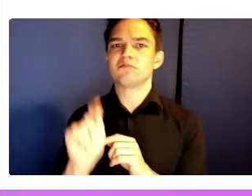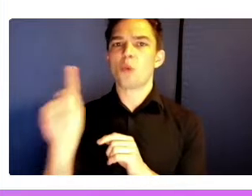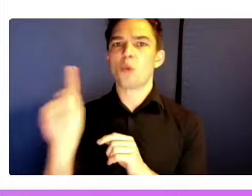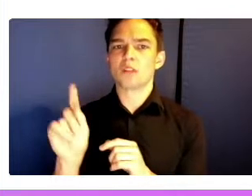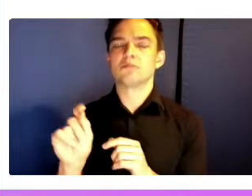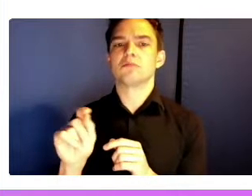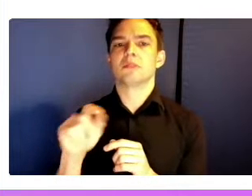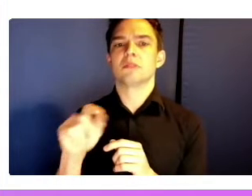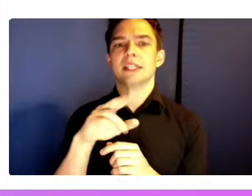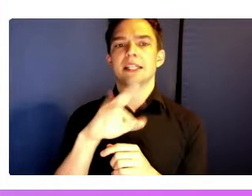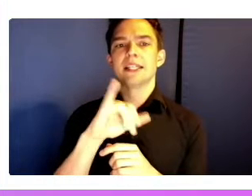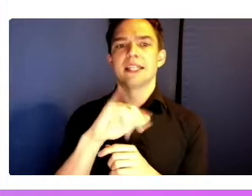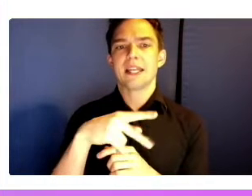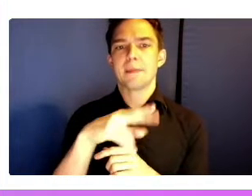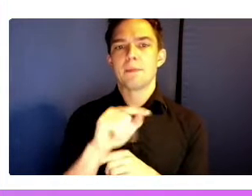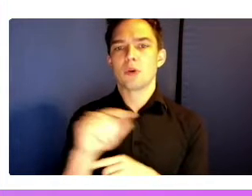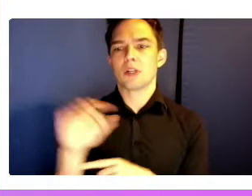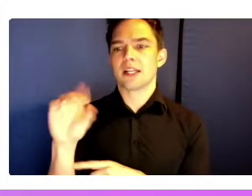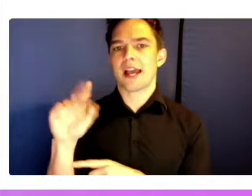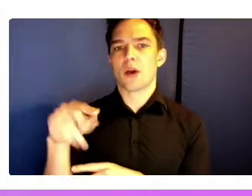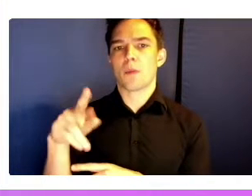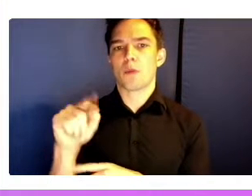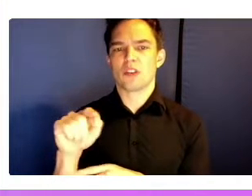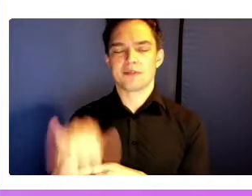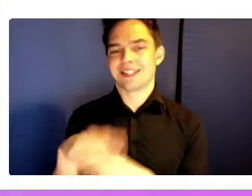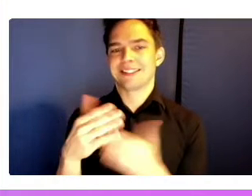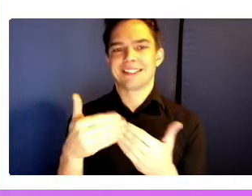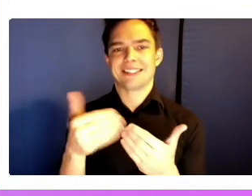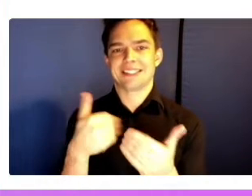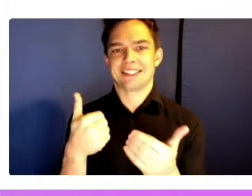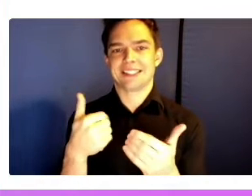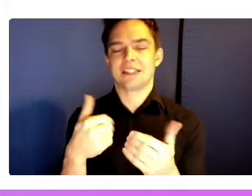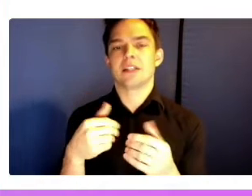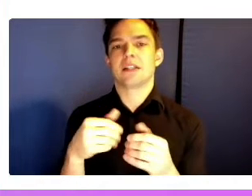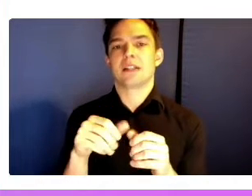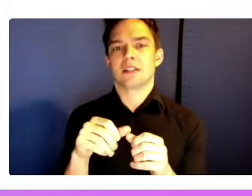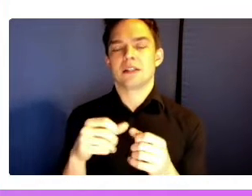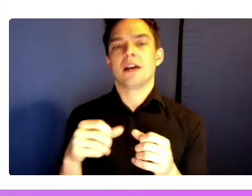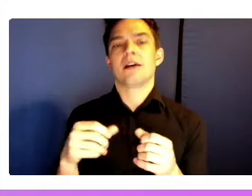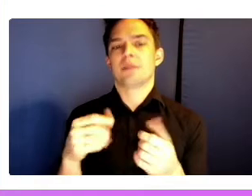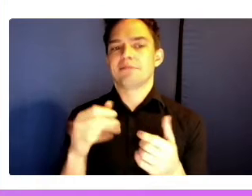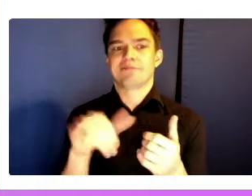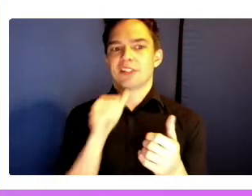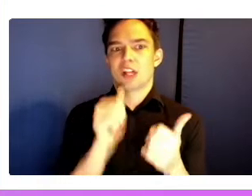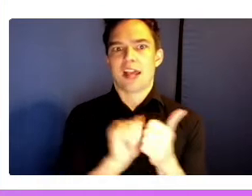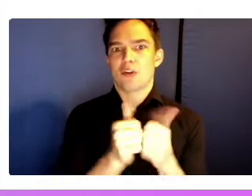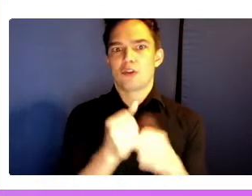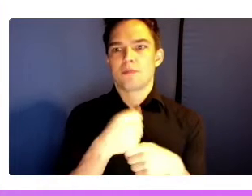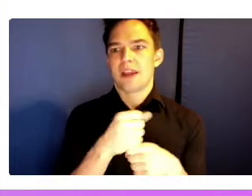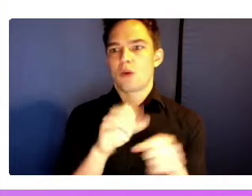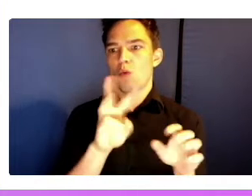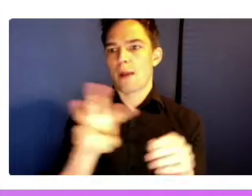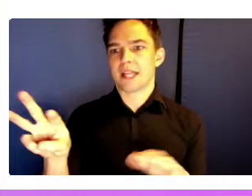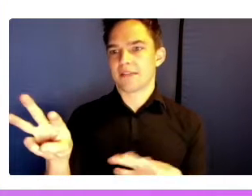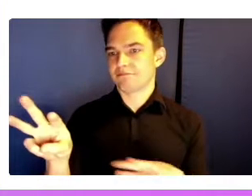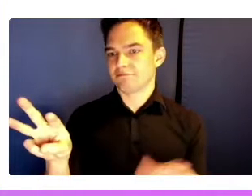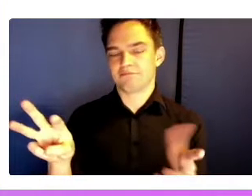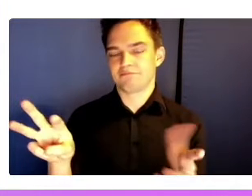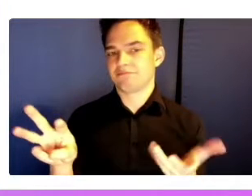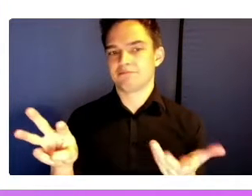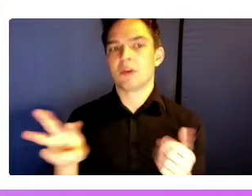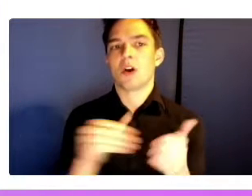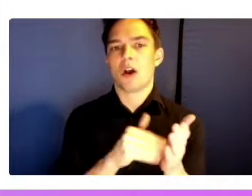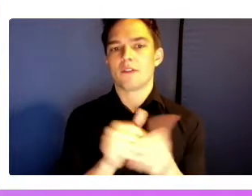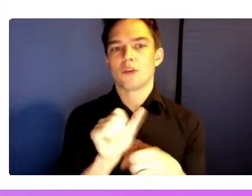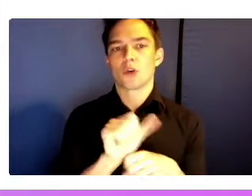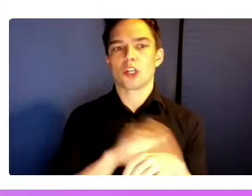the output, that would be easy. But that's not how I make websites. Oftentimes, I'm working on